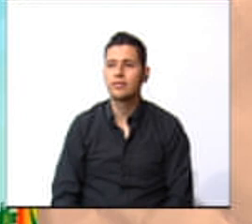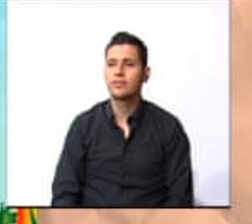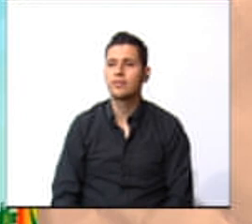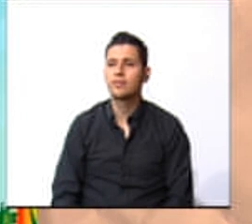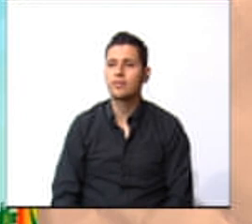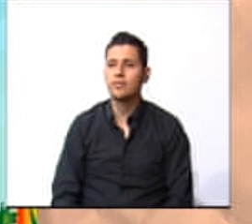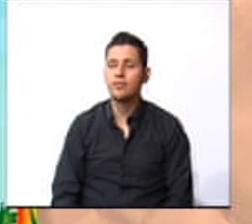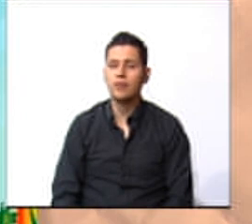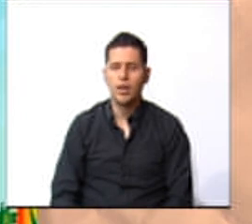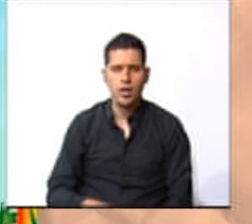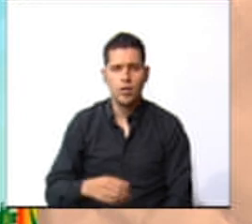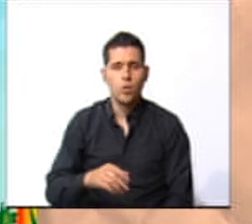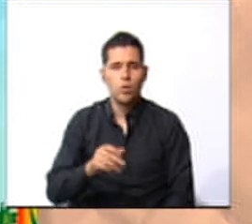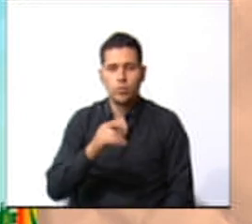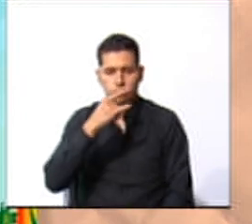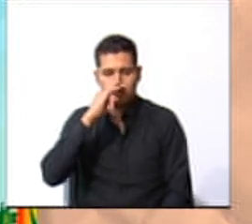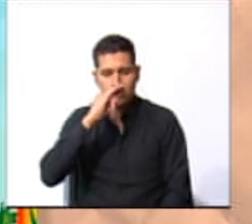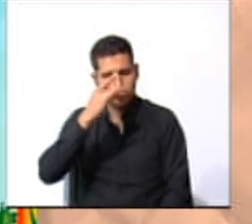smart boy,